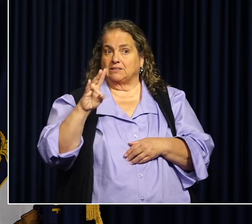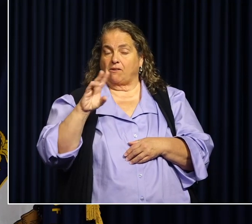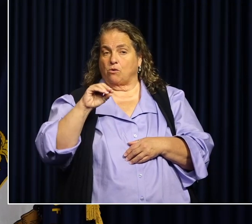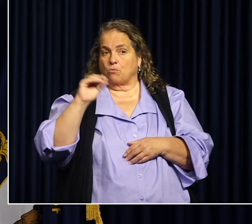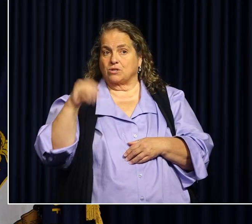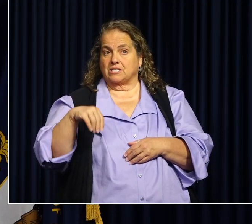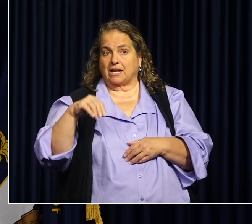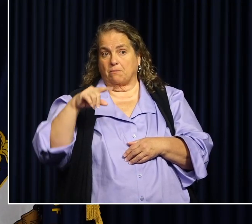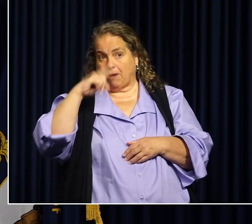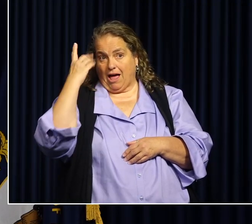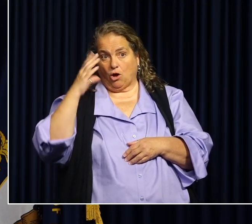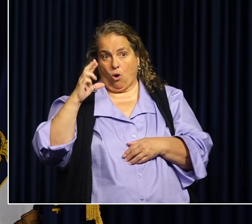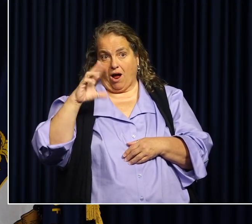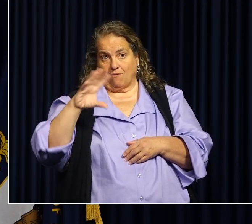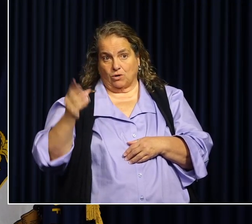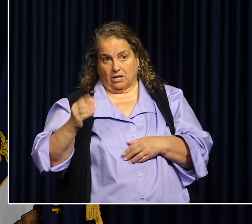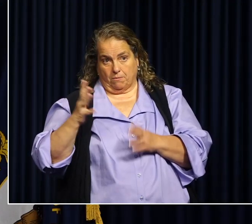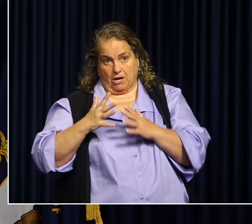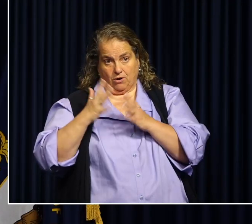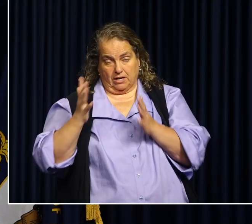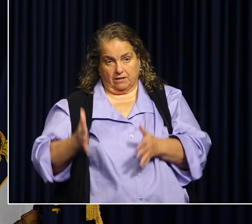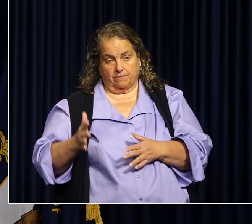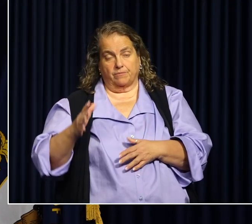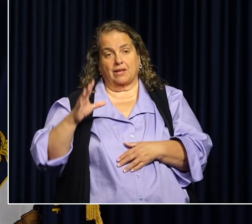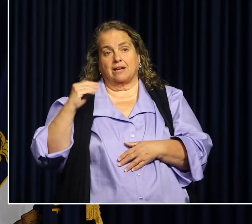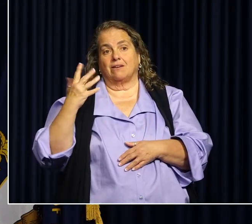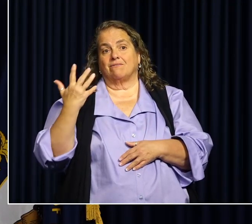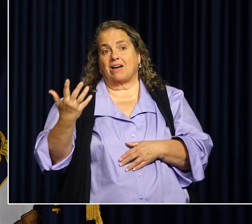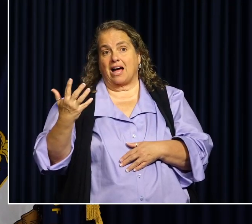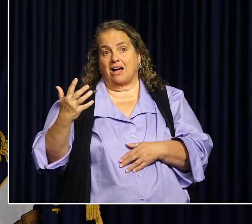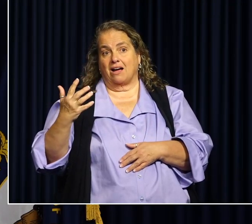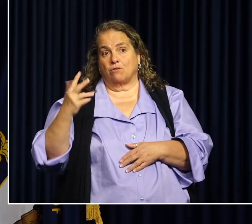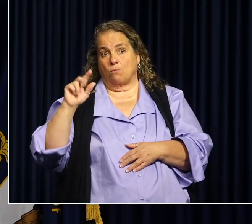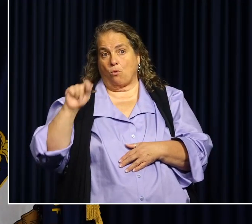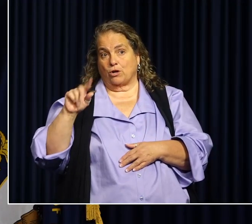14.77% black or African American, and 5.29%